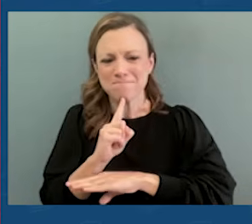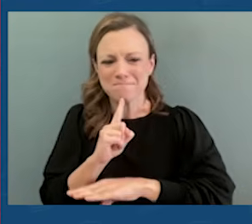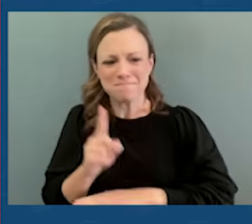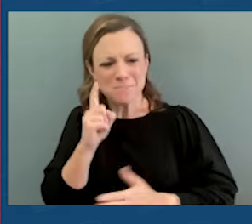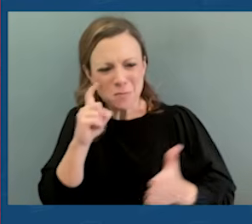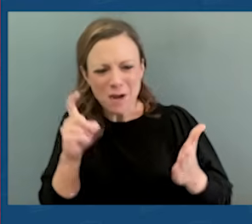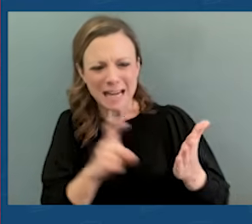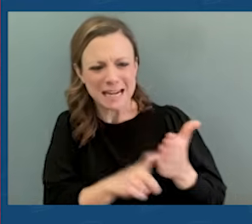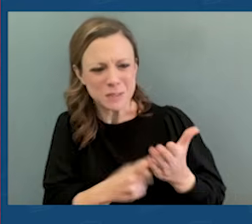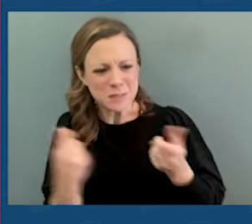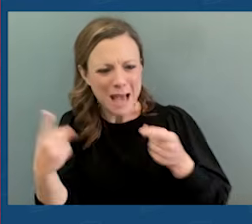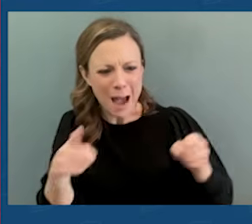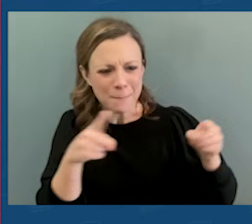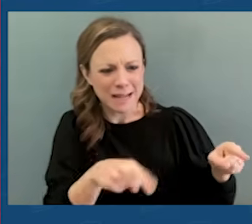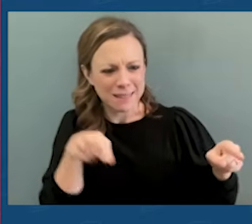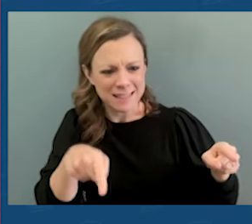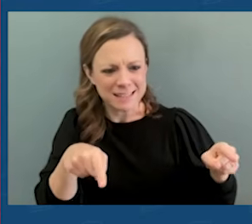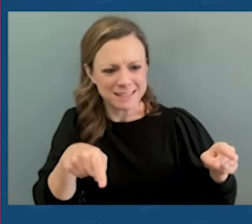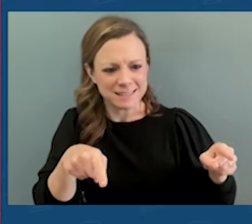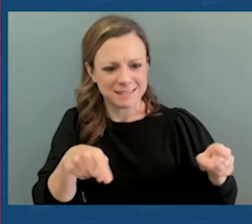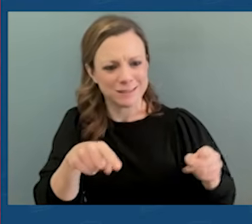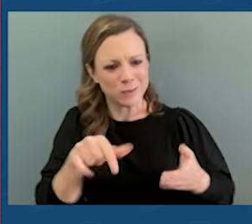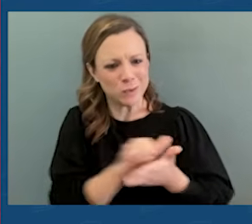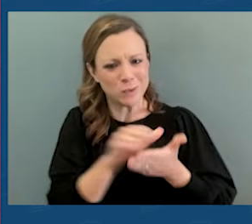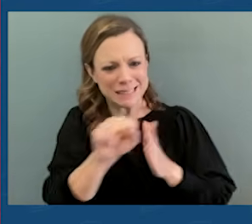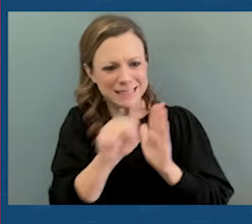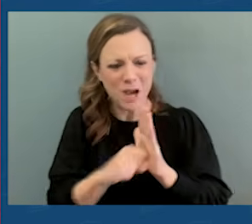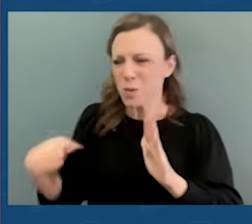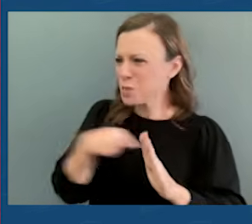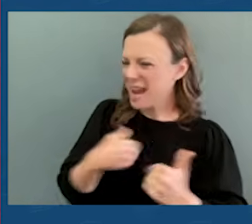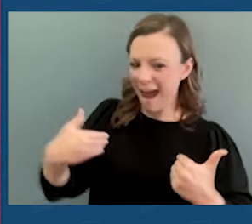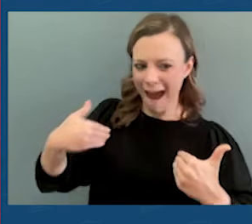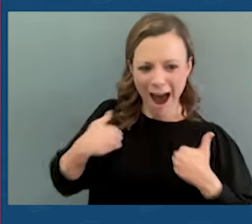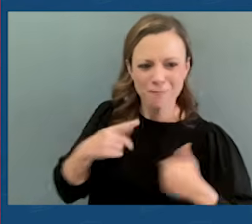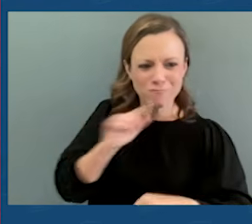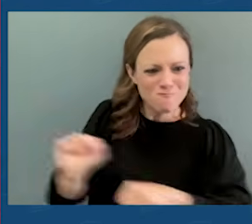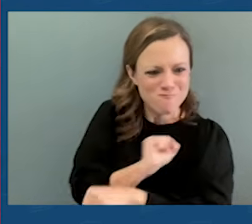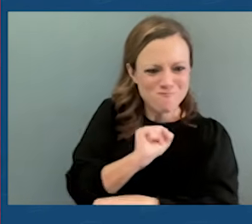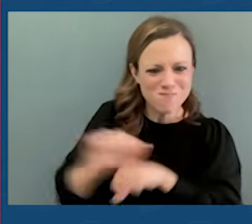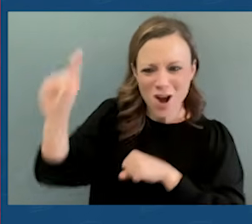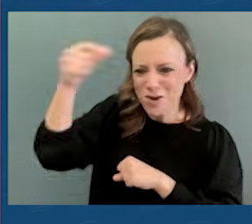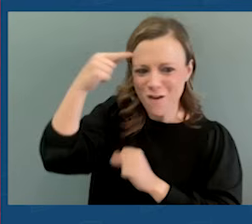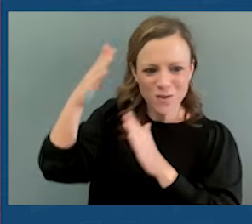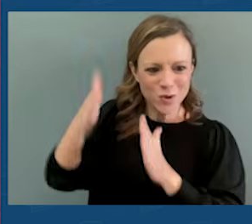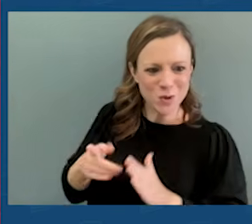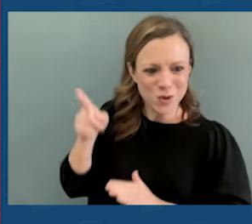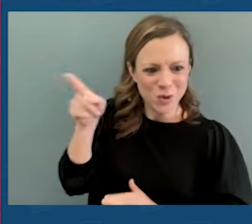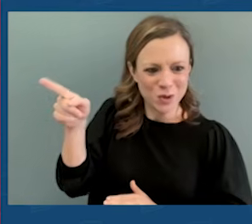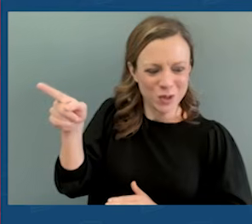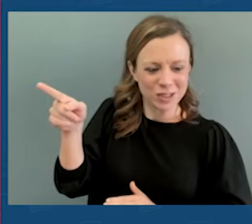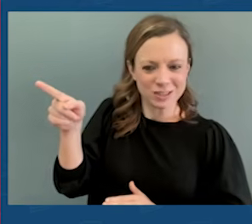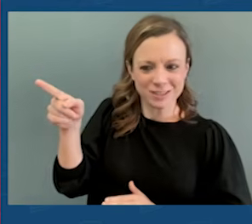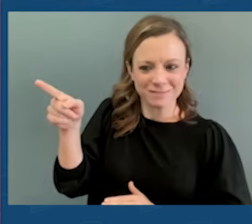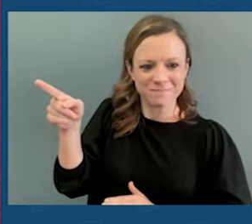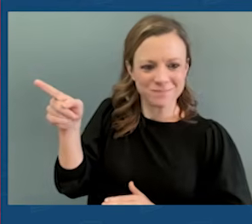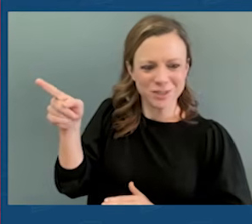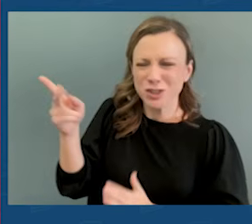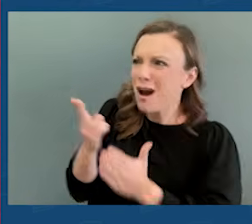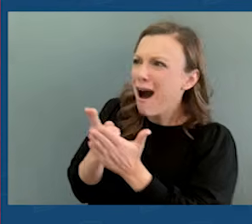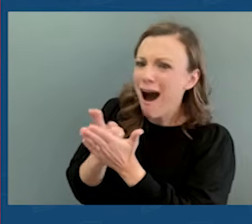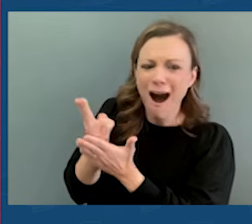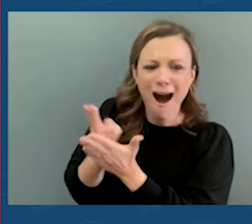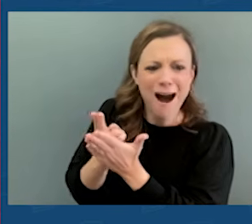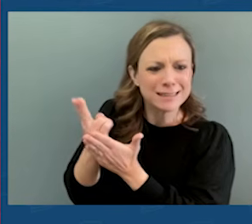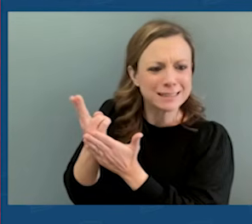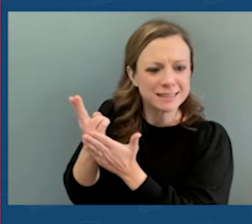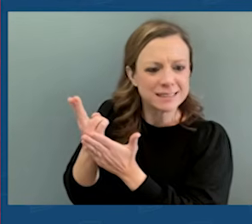fact that we do have a governor who is honest enough to say